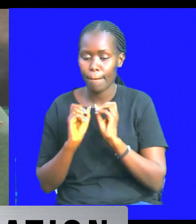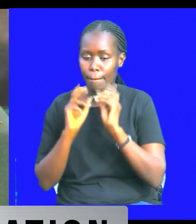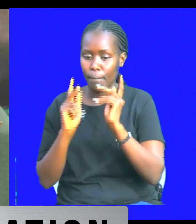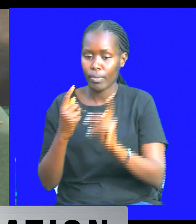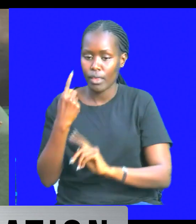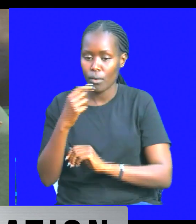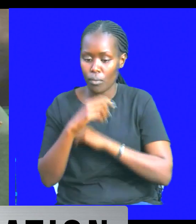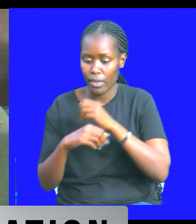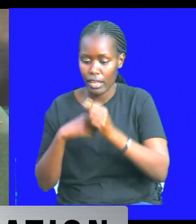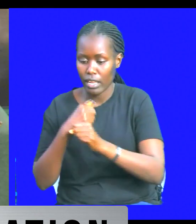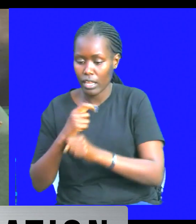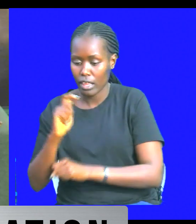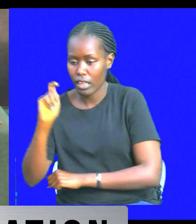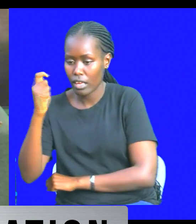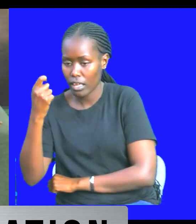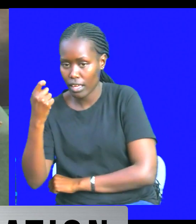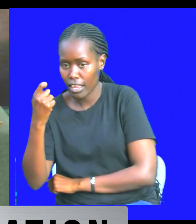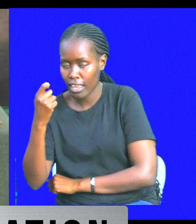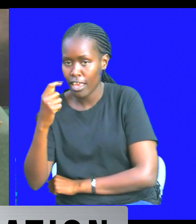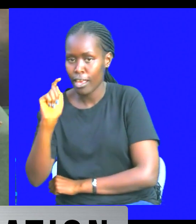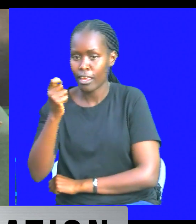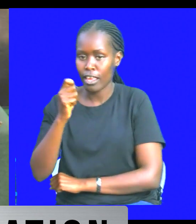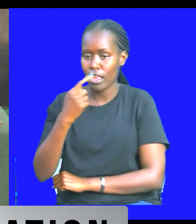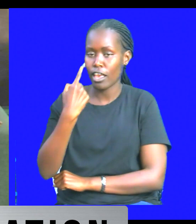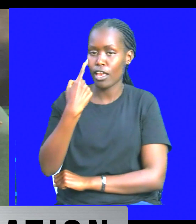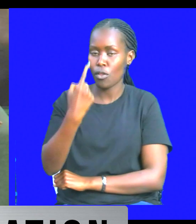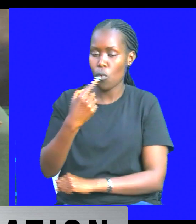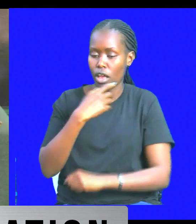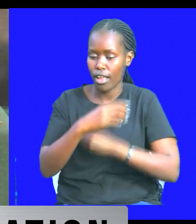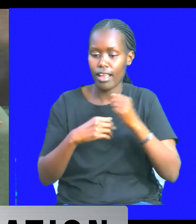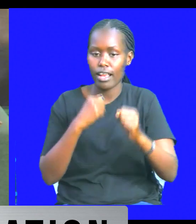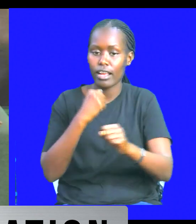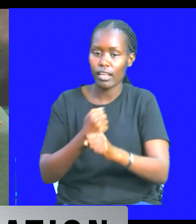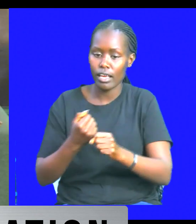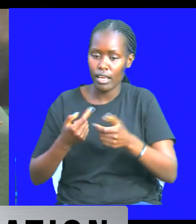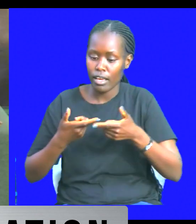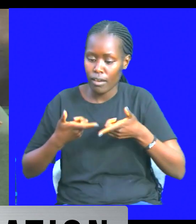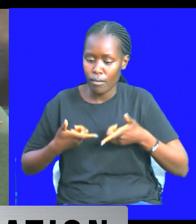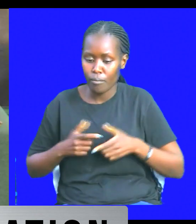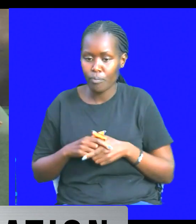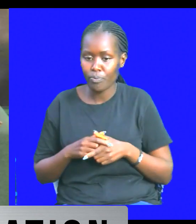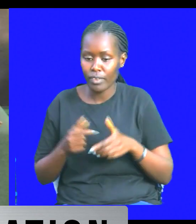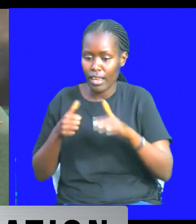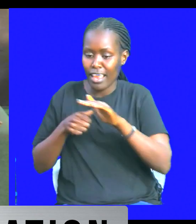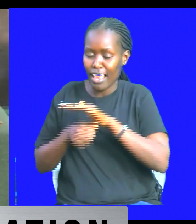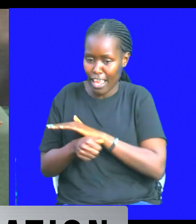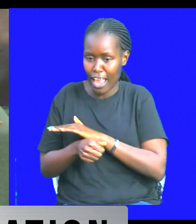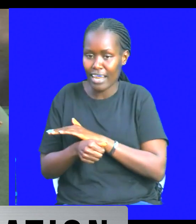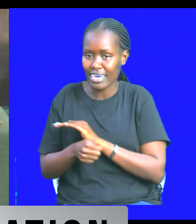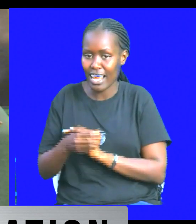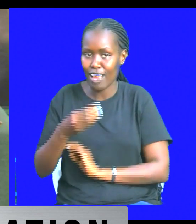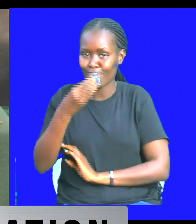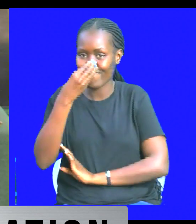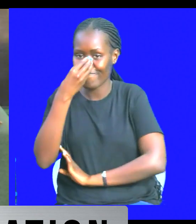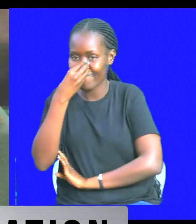1 year, Kenya kwa mwaka wa kwanza. let's take chini ya this uongozi wa William Samoei Ruto. chini